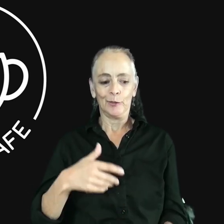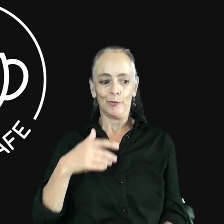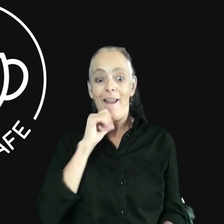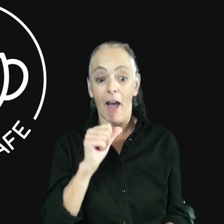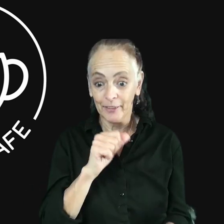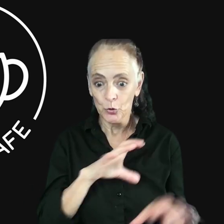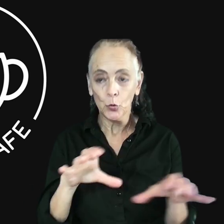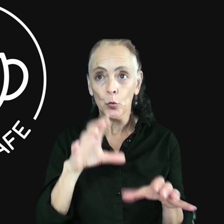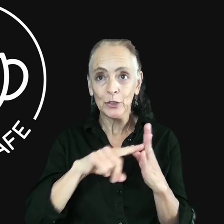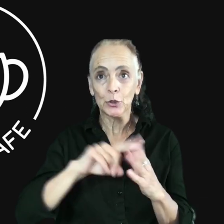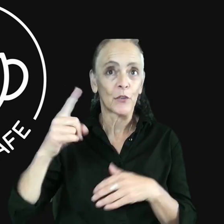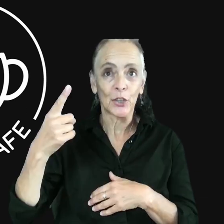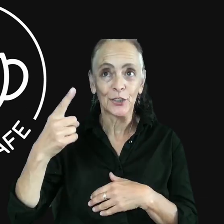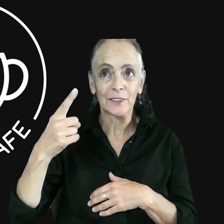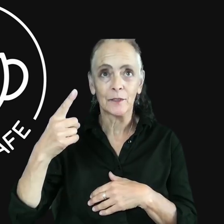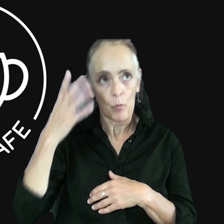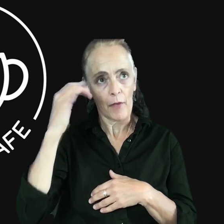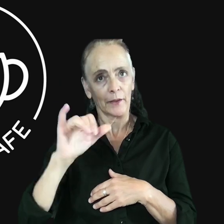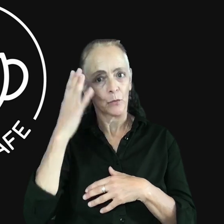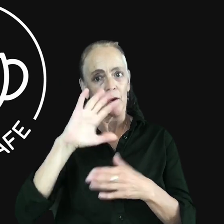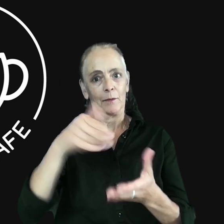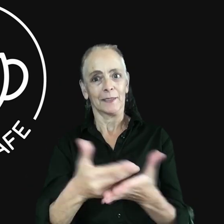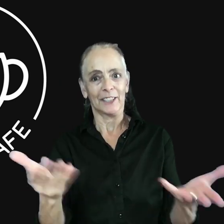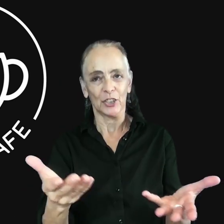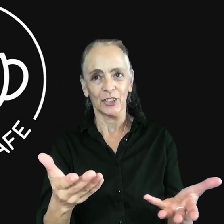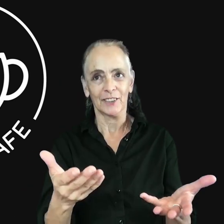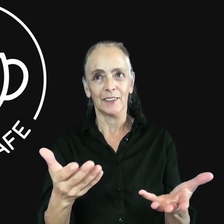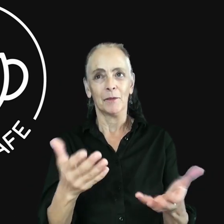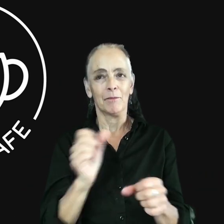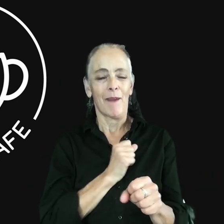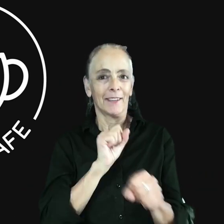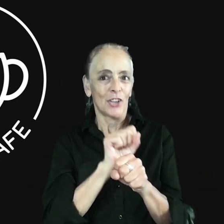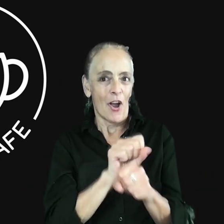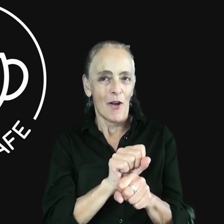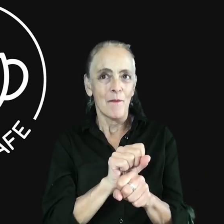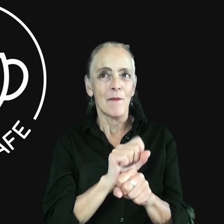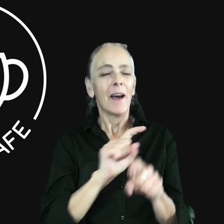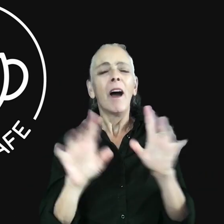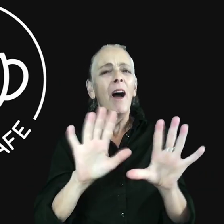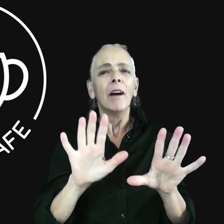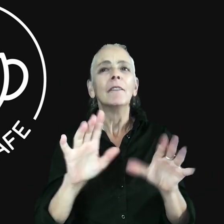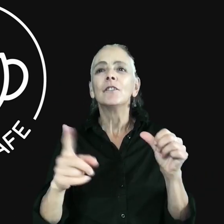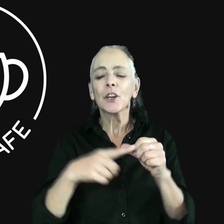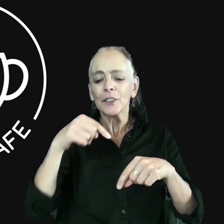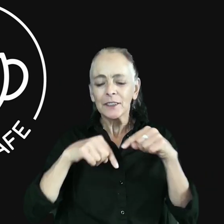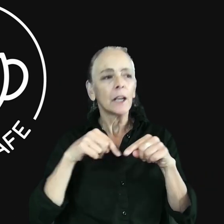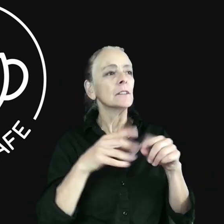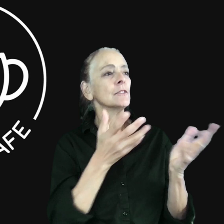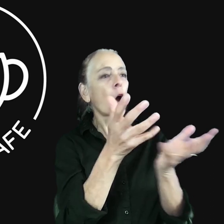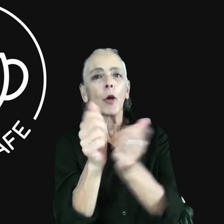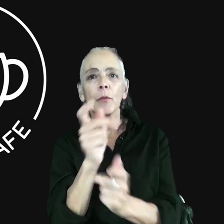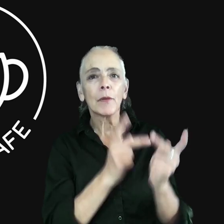yet because like that's what you were there for and like that's what your job is but it's like no just go talk to people just